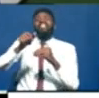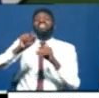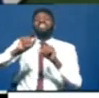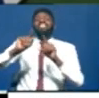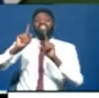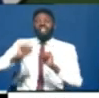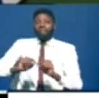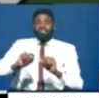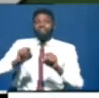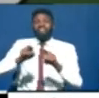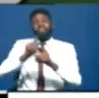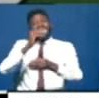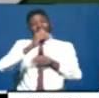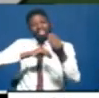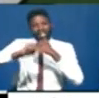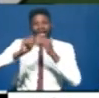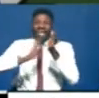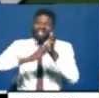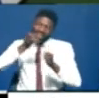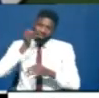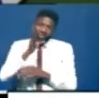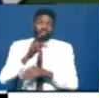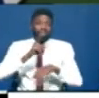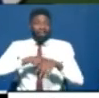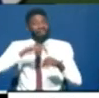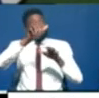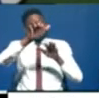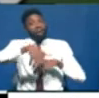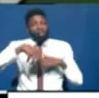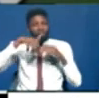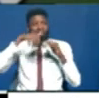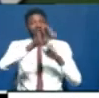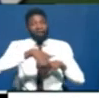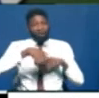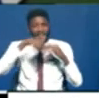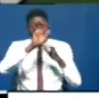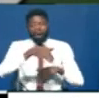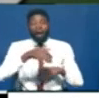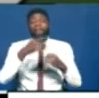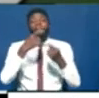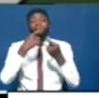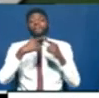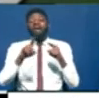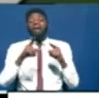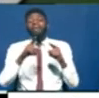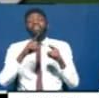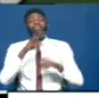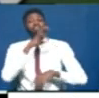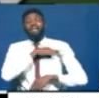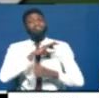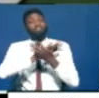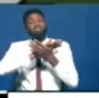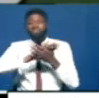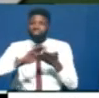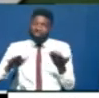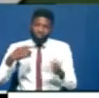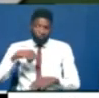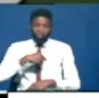that we don't produce anything on the farms. You'll go to the farm, you'll take money from AFC, but you're not able to get any returns. And that's what we want to